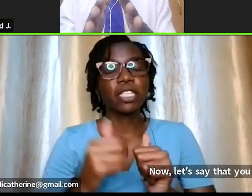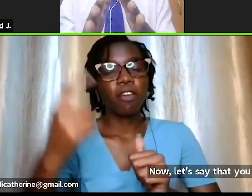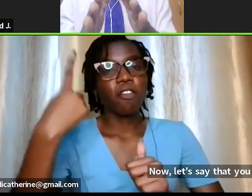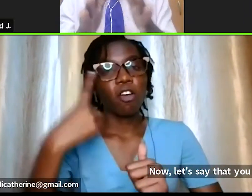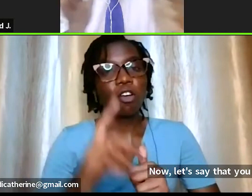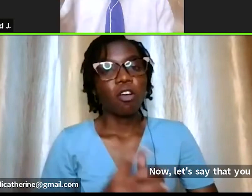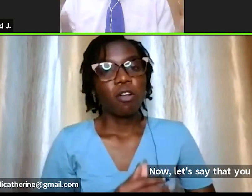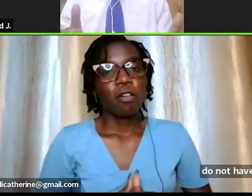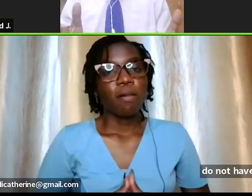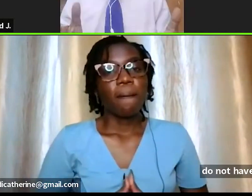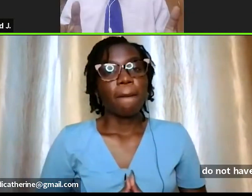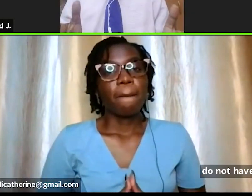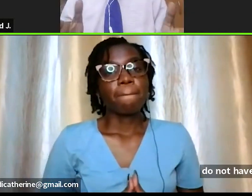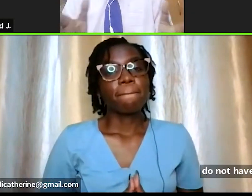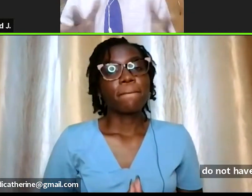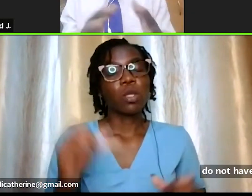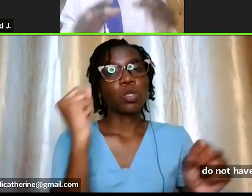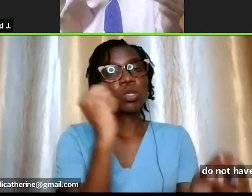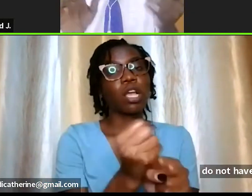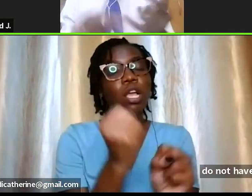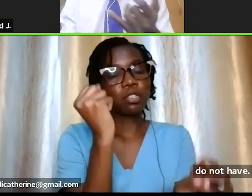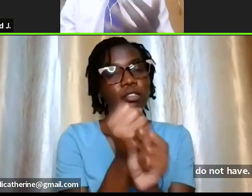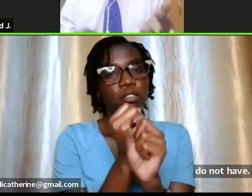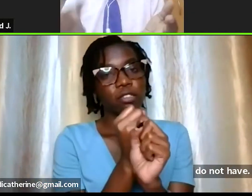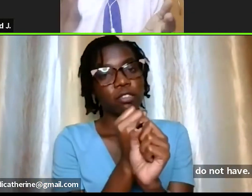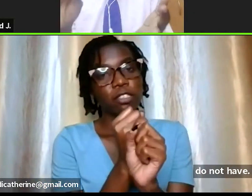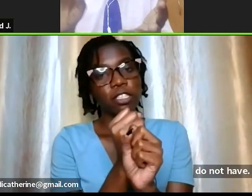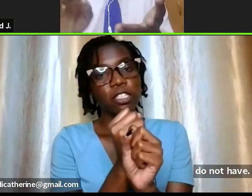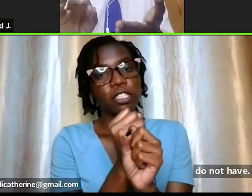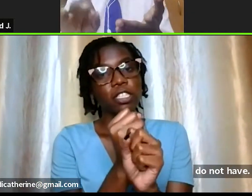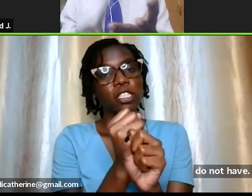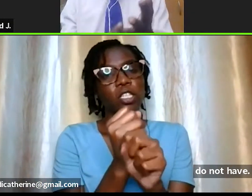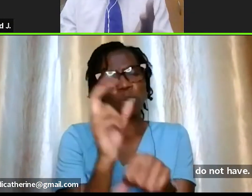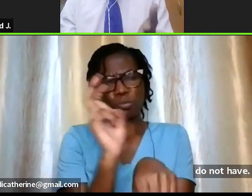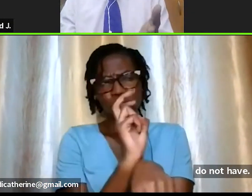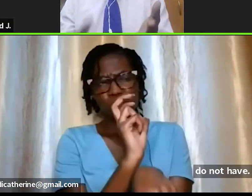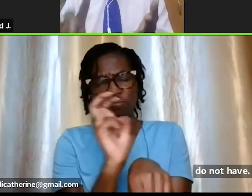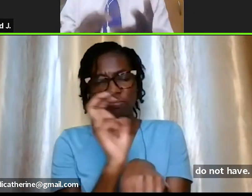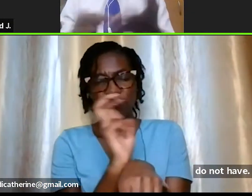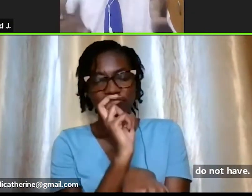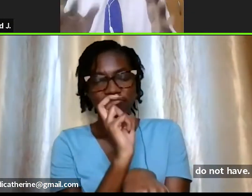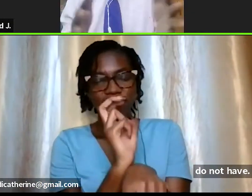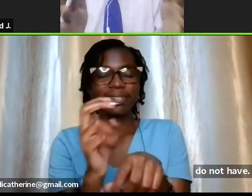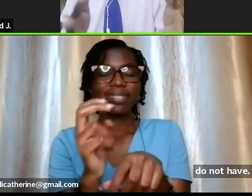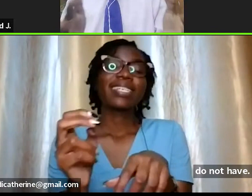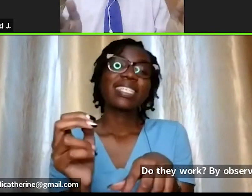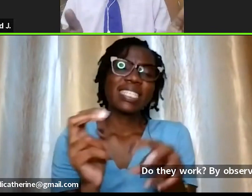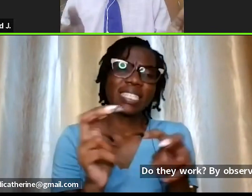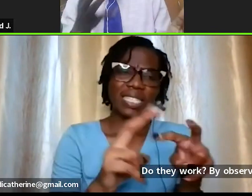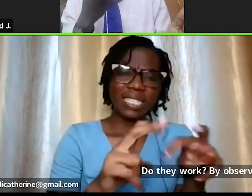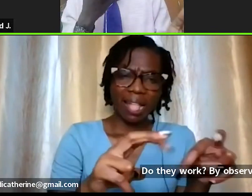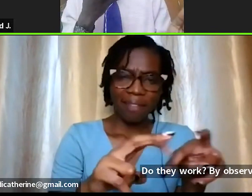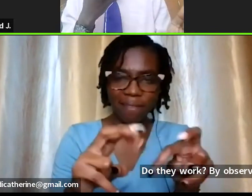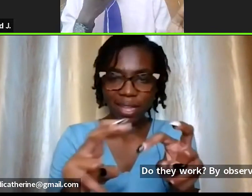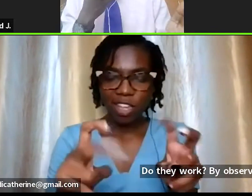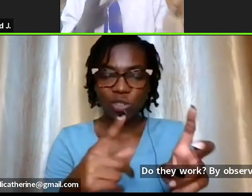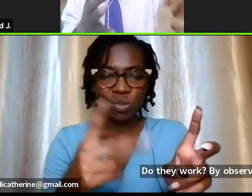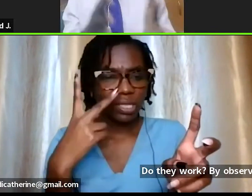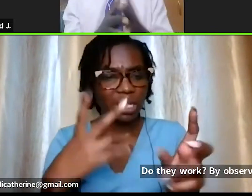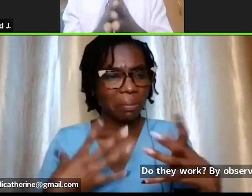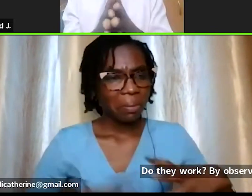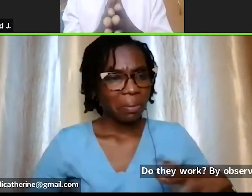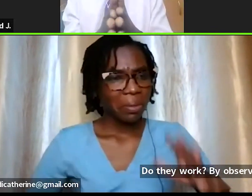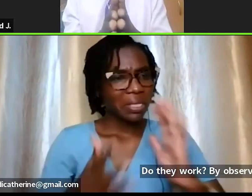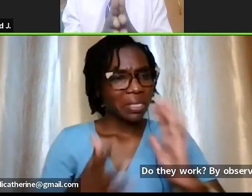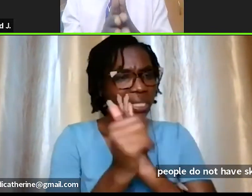do their work by observation, by doing a survey. you discover that people do not have skills. Then